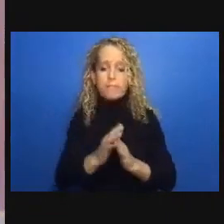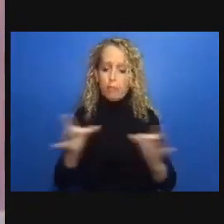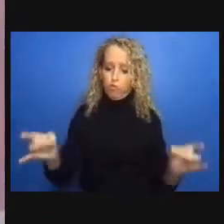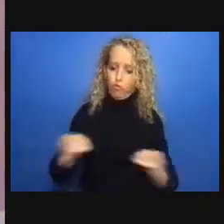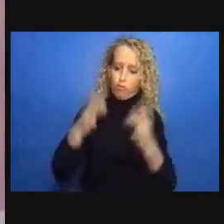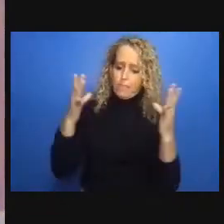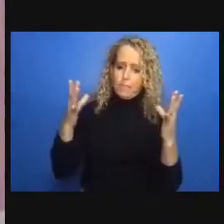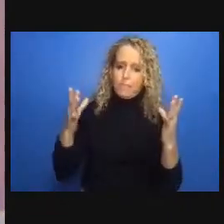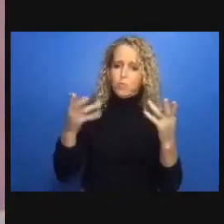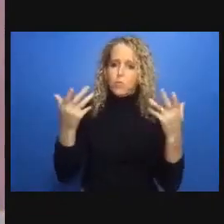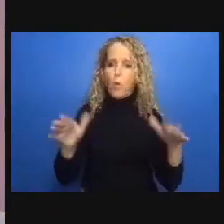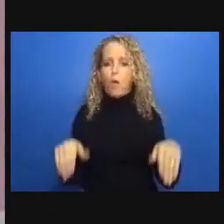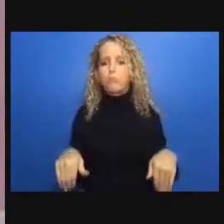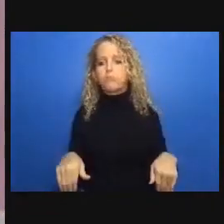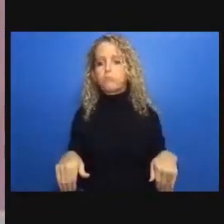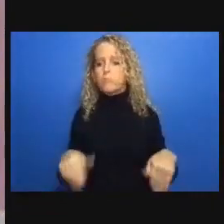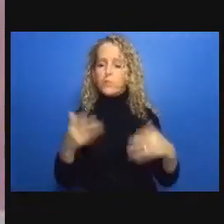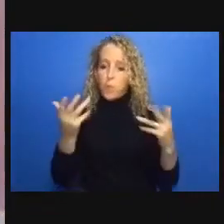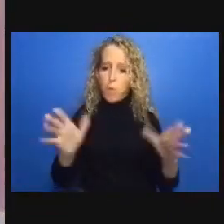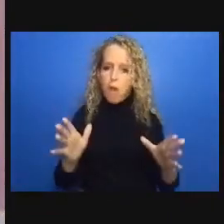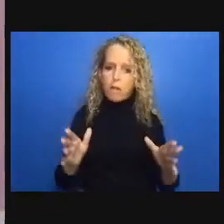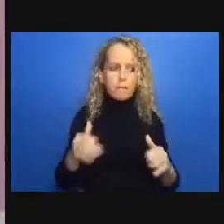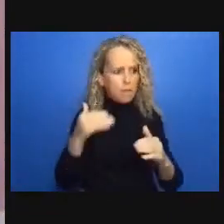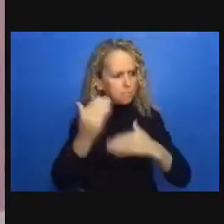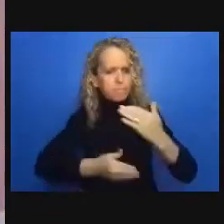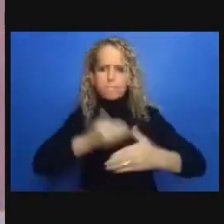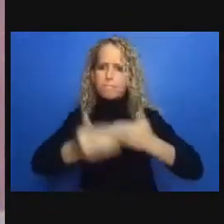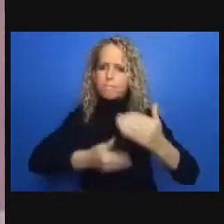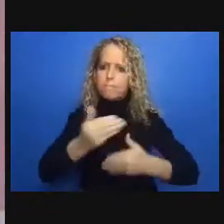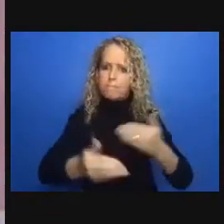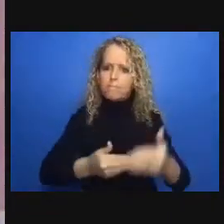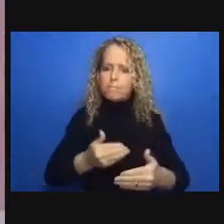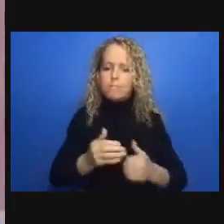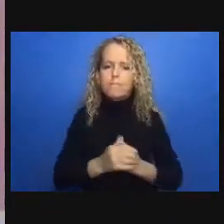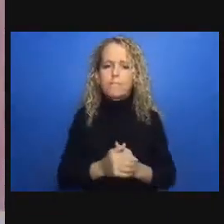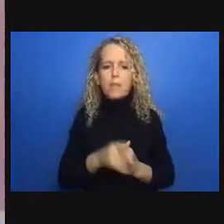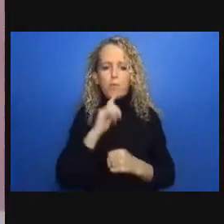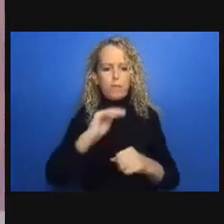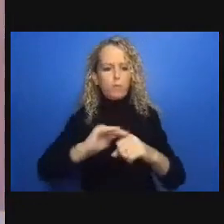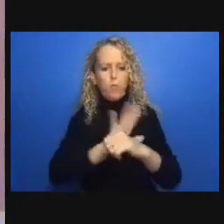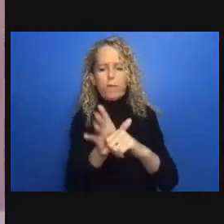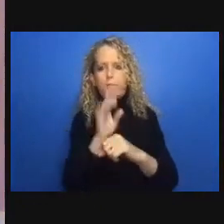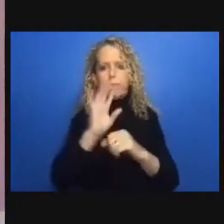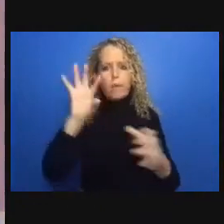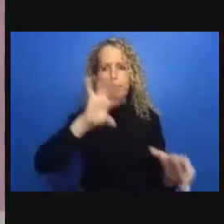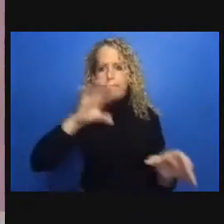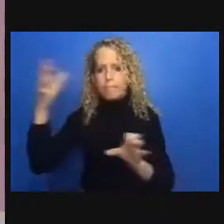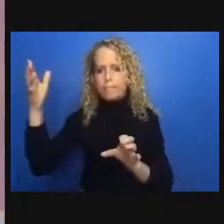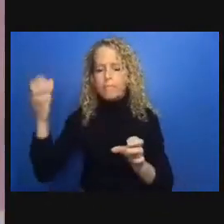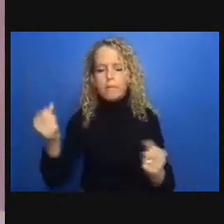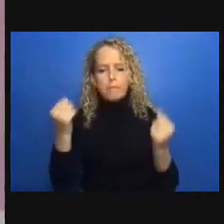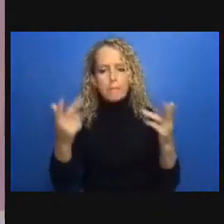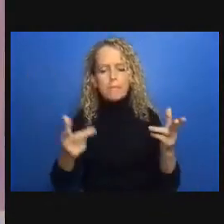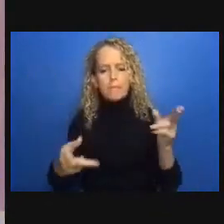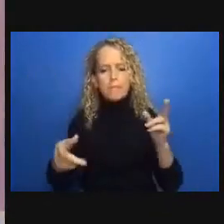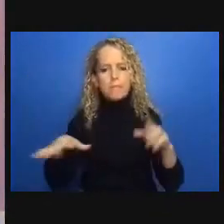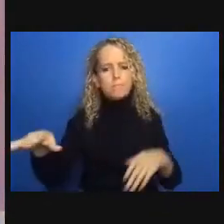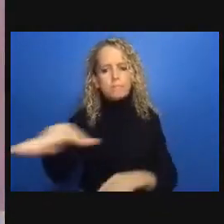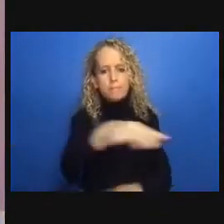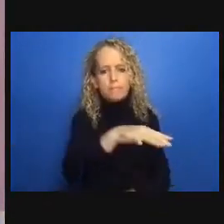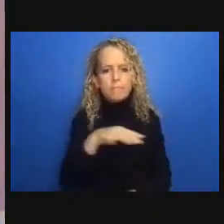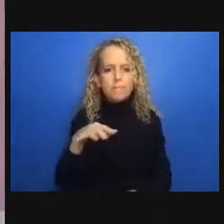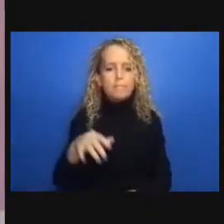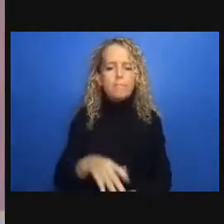waste. So as we know, COVID-19 has caused tremendous disruption. So I'm going to touch on some of the challenges and